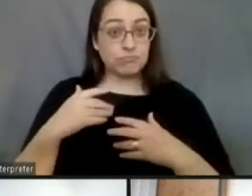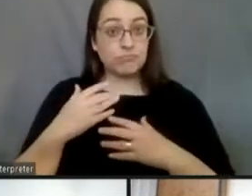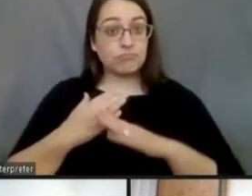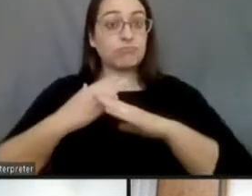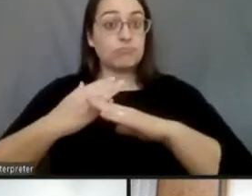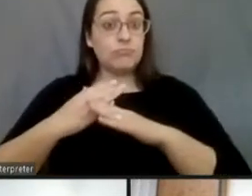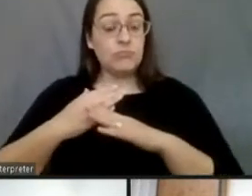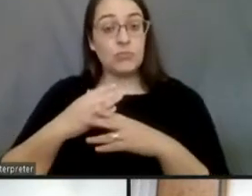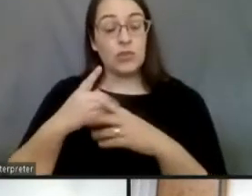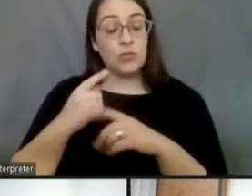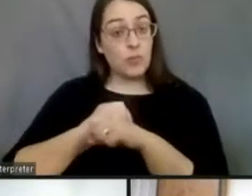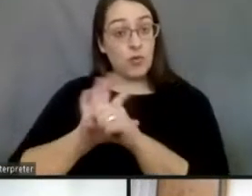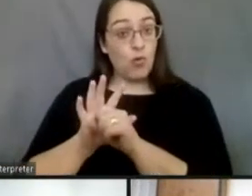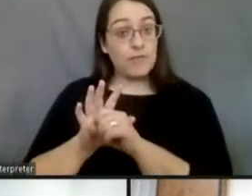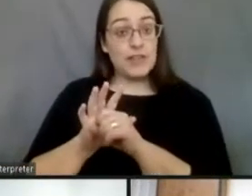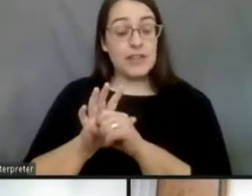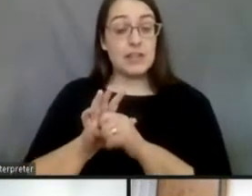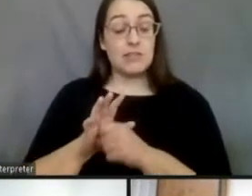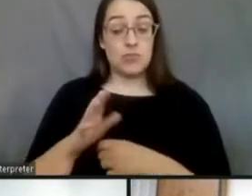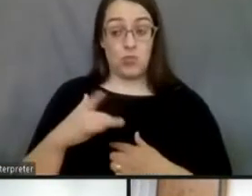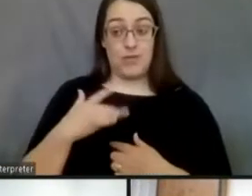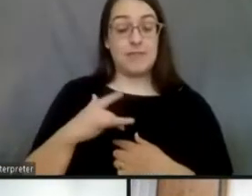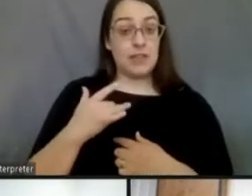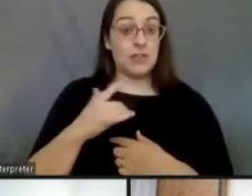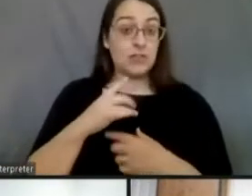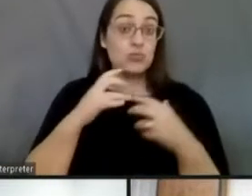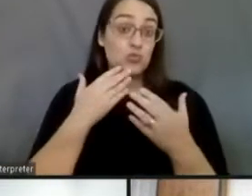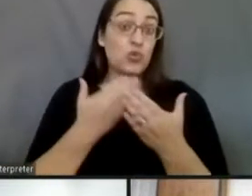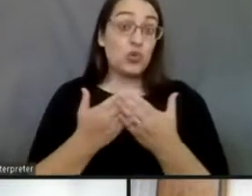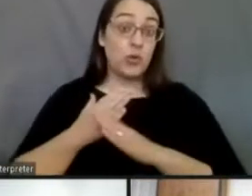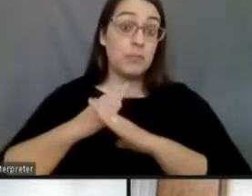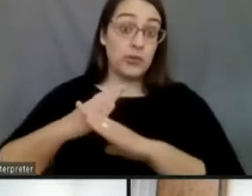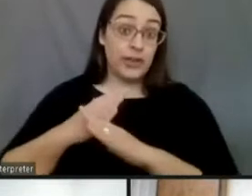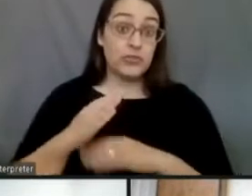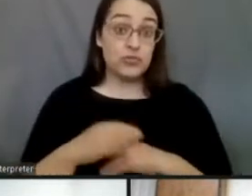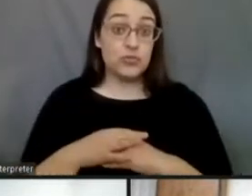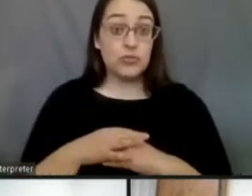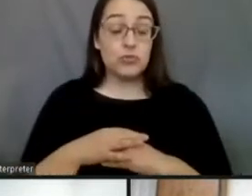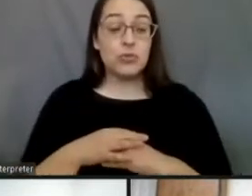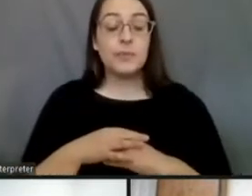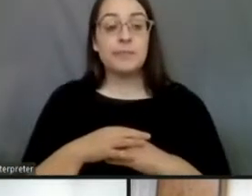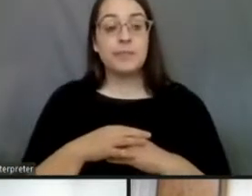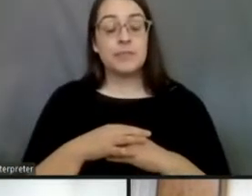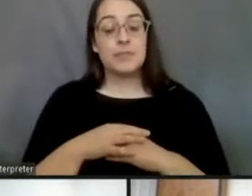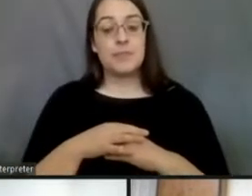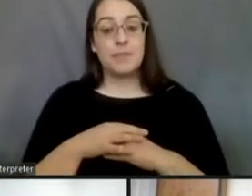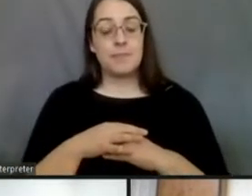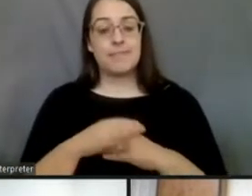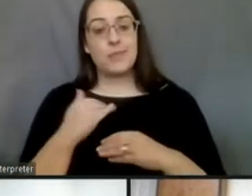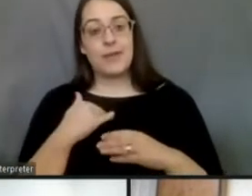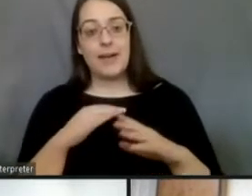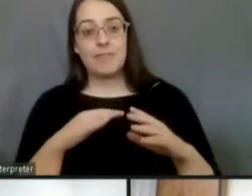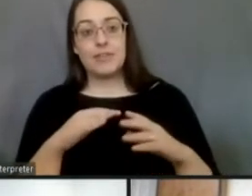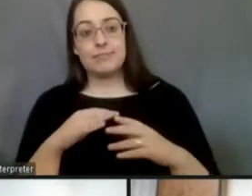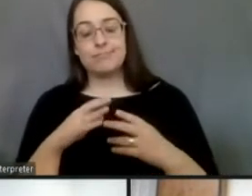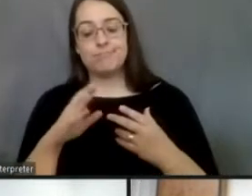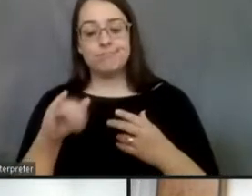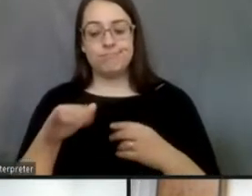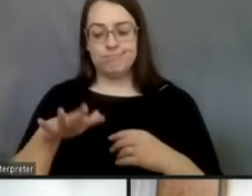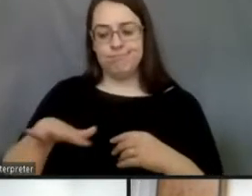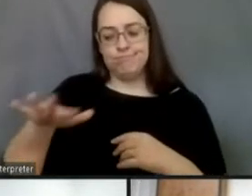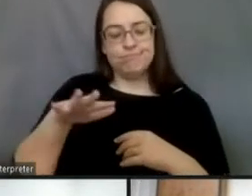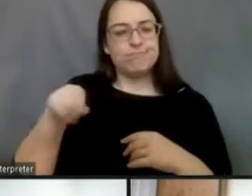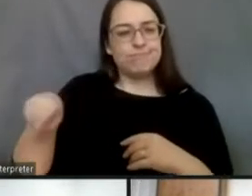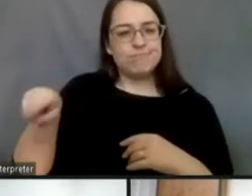future infection that we believe is significant. We also have in that, I would say somewhat in that